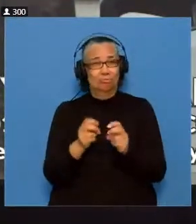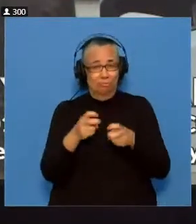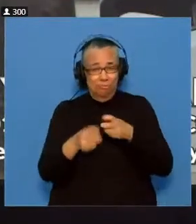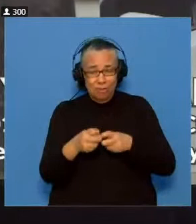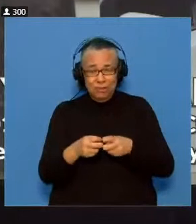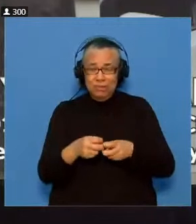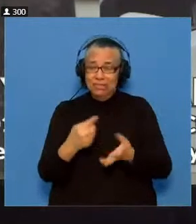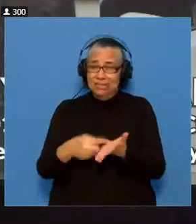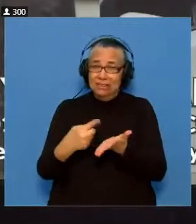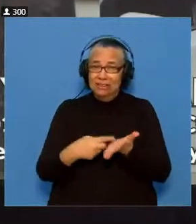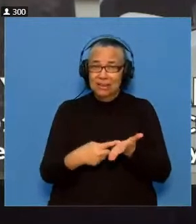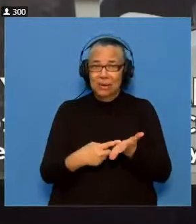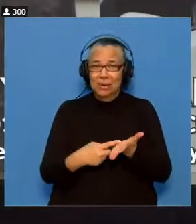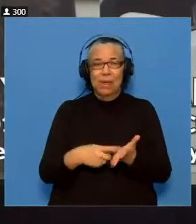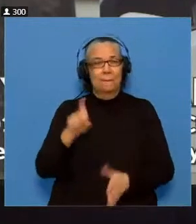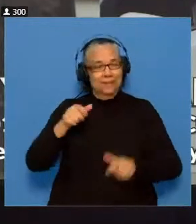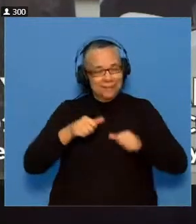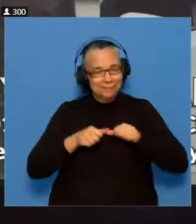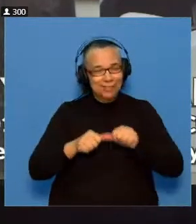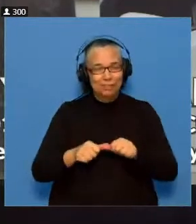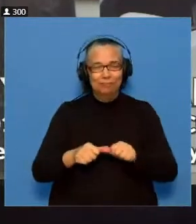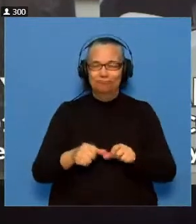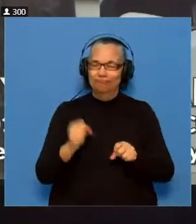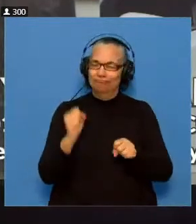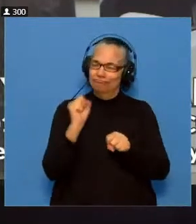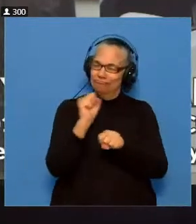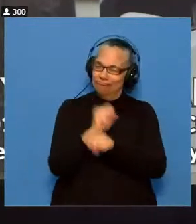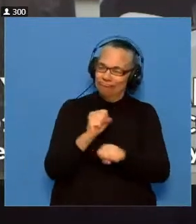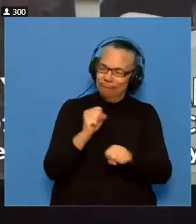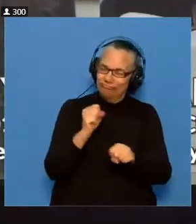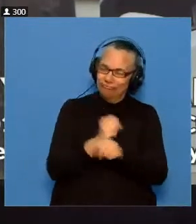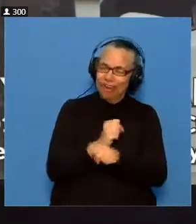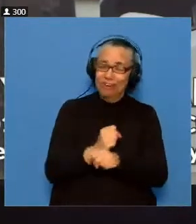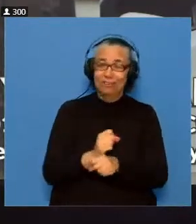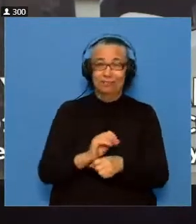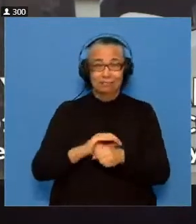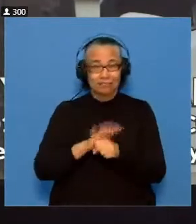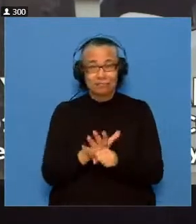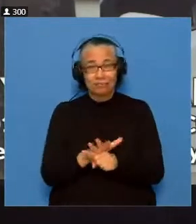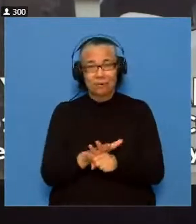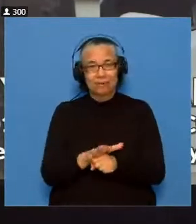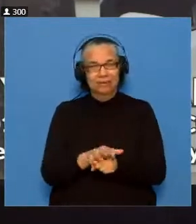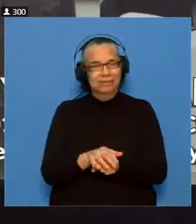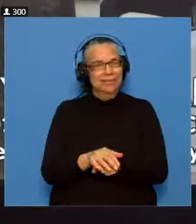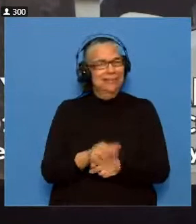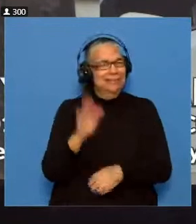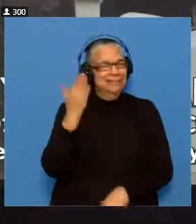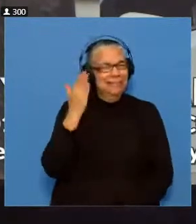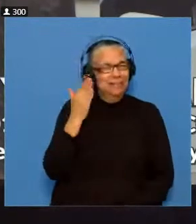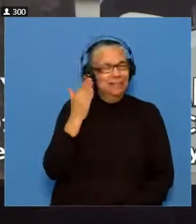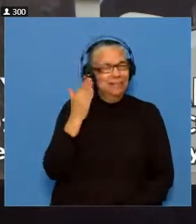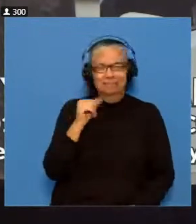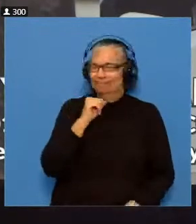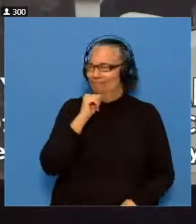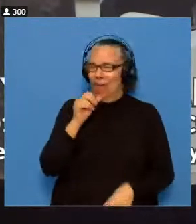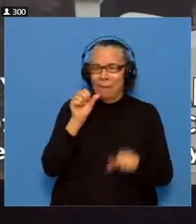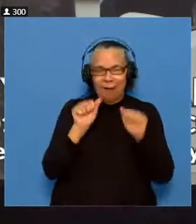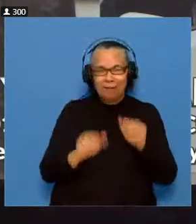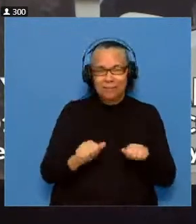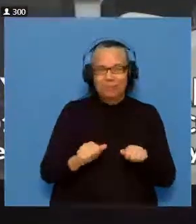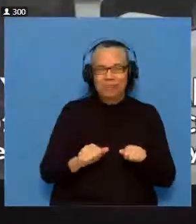battle this coronavirus. It hardly seems possible that we have spent almost 10 months in this